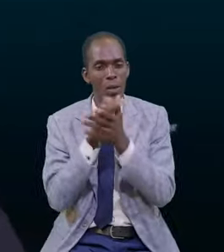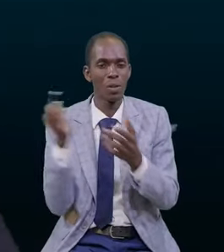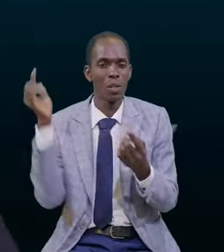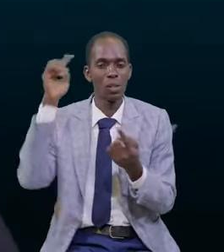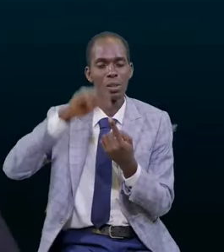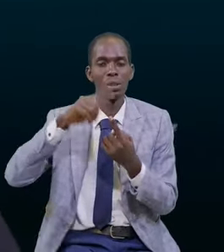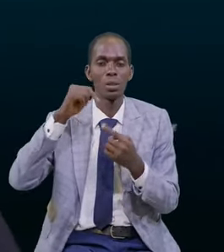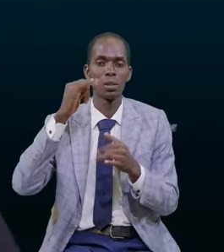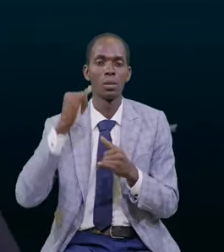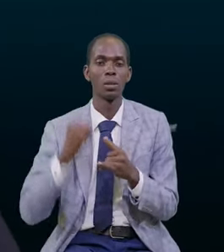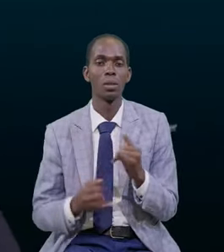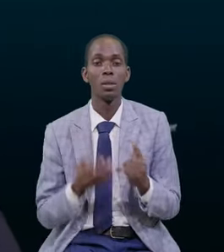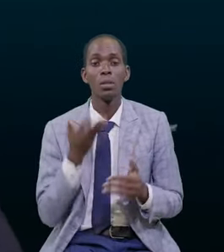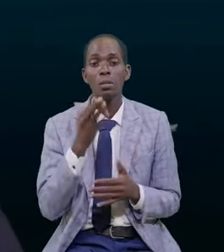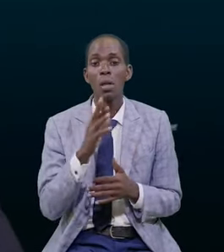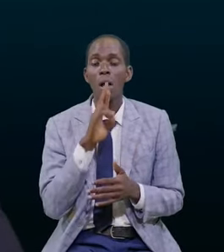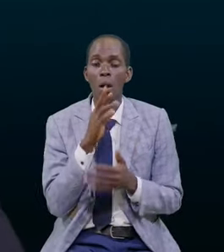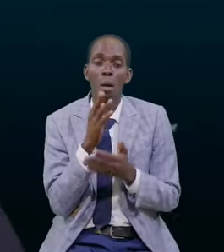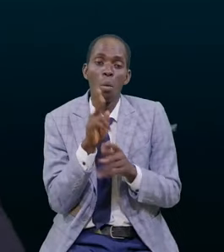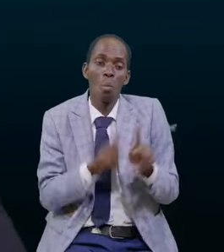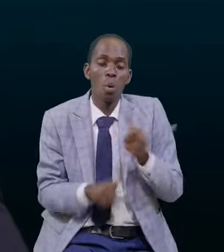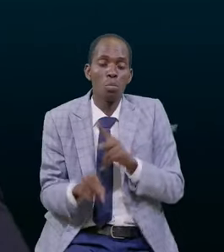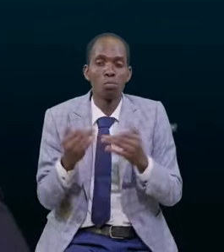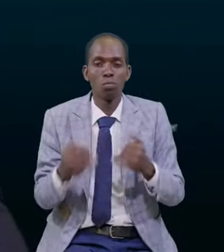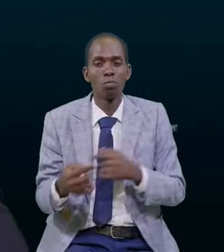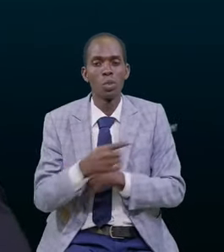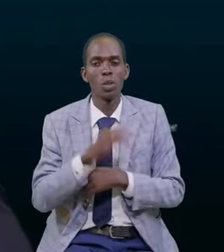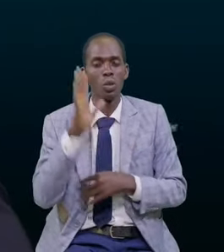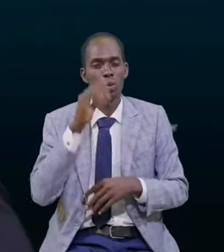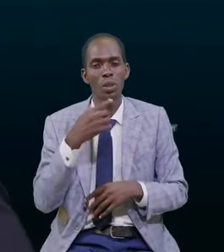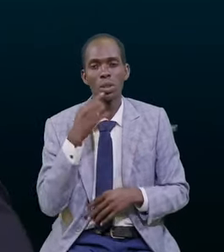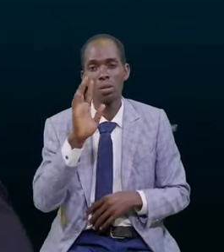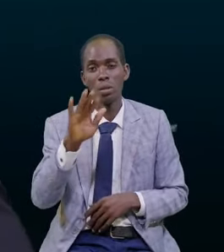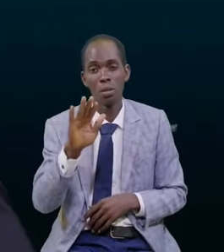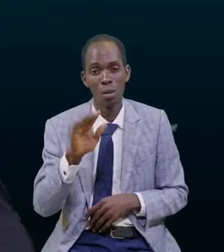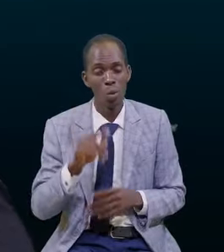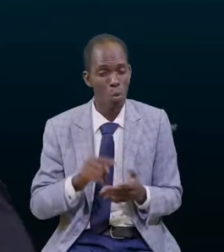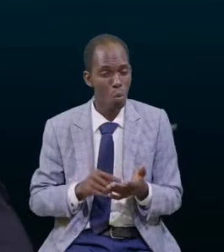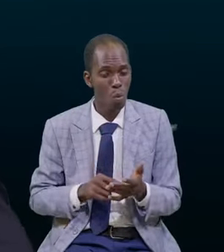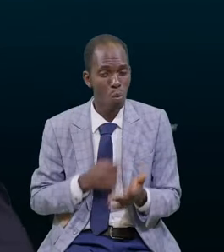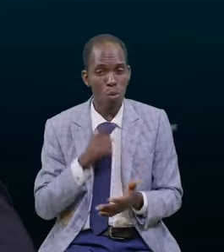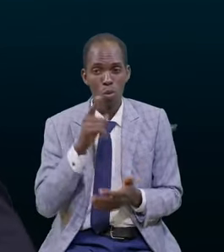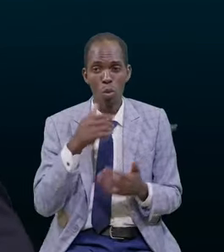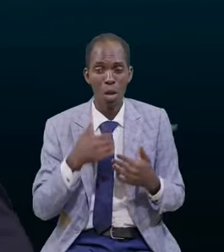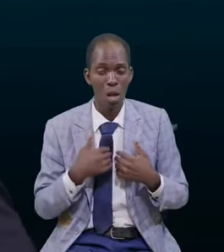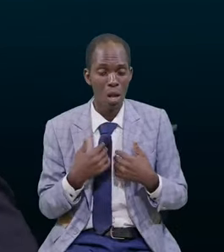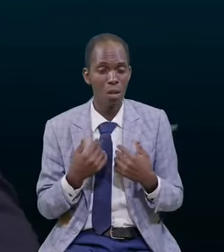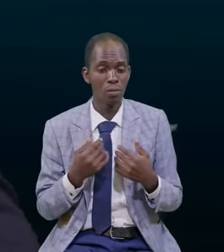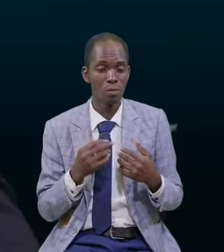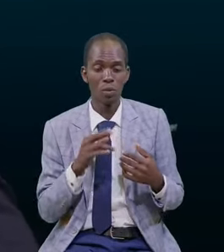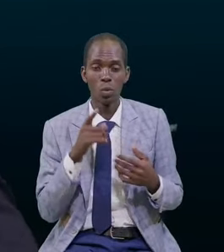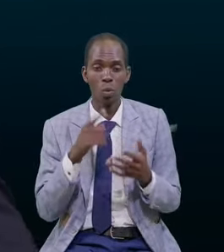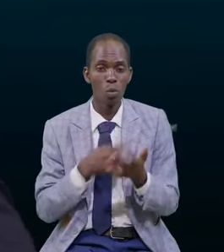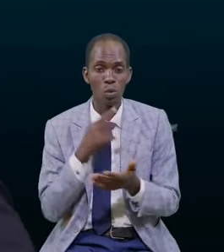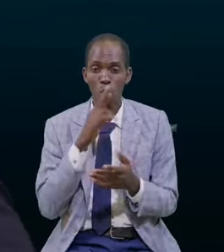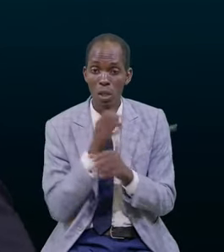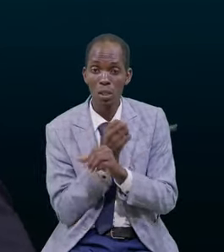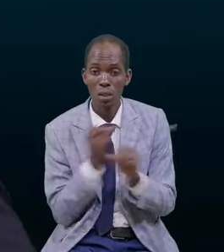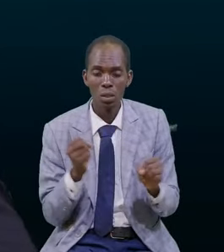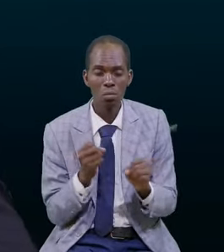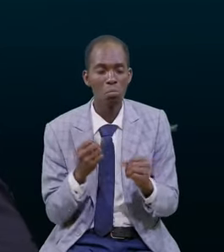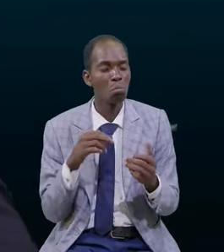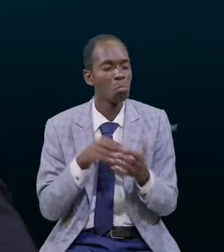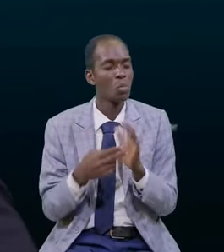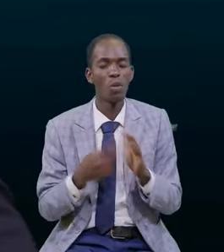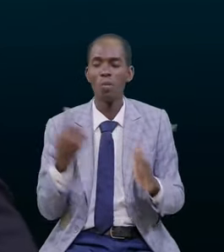people these days who tell us that no once you are saved that does it you are forever s they say you tell me if you give birth to a